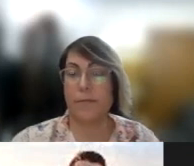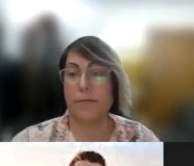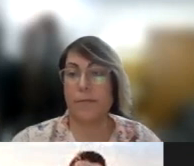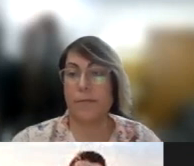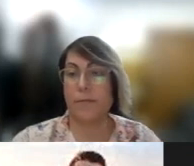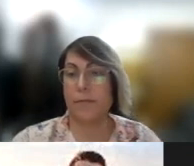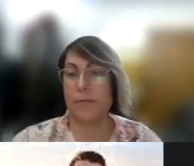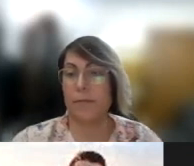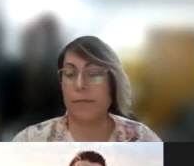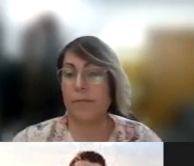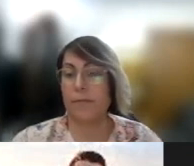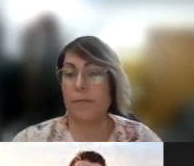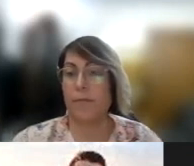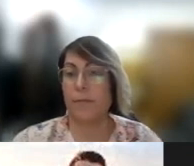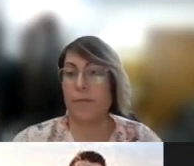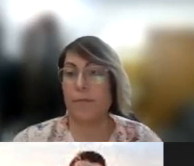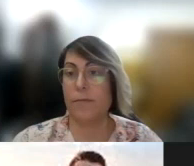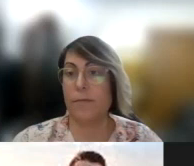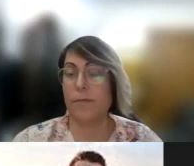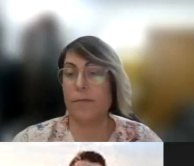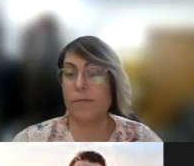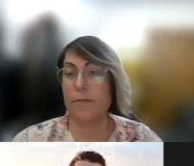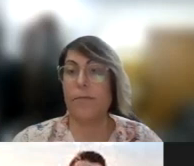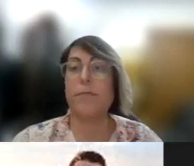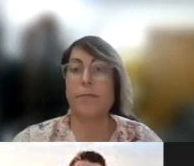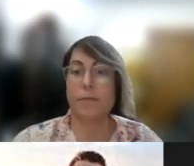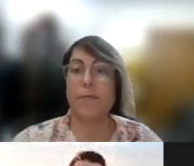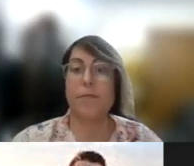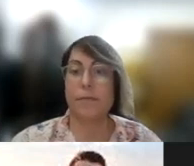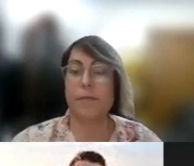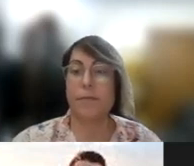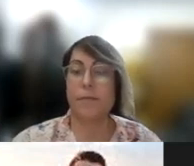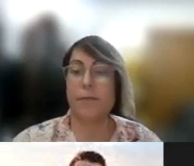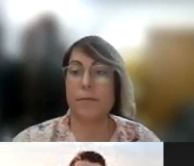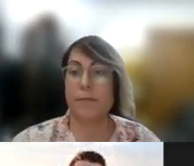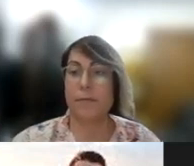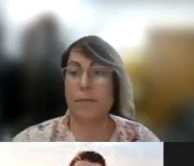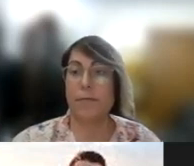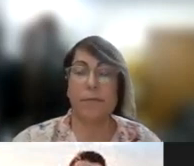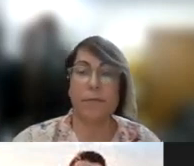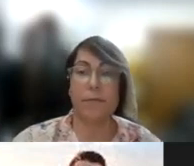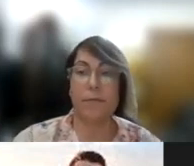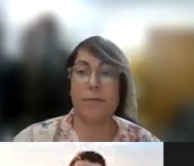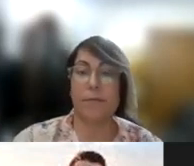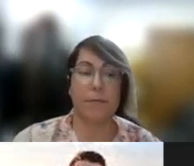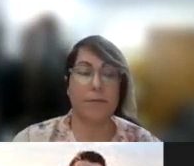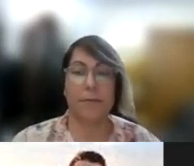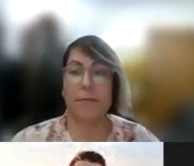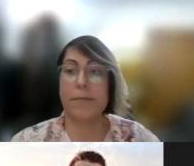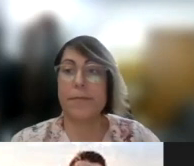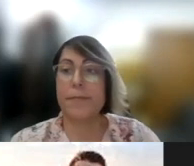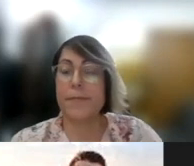introduced by people, which will have some positive benefits. Like, for example, acacias, we know that they're